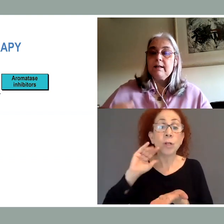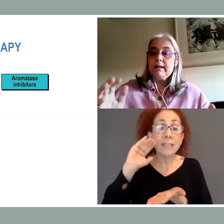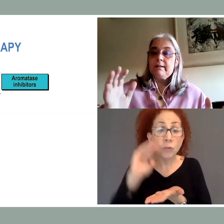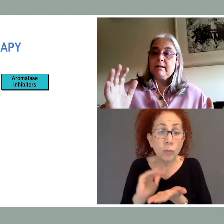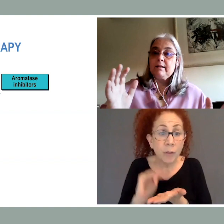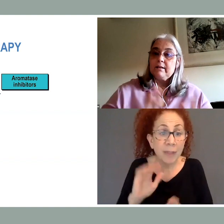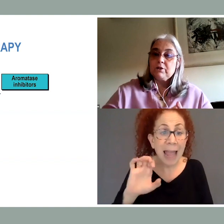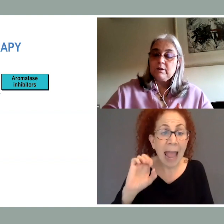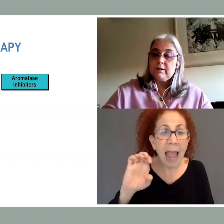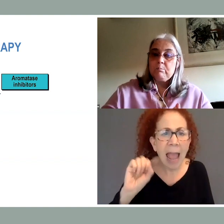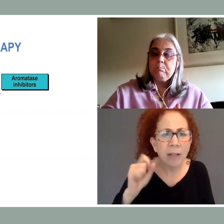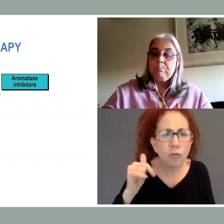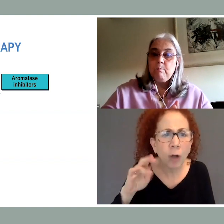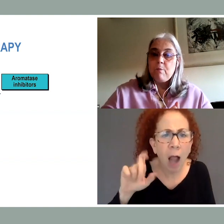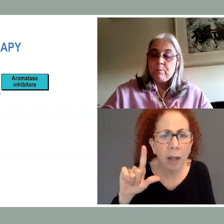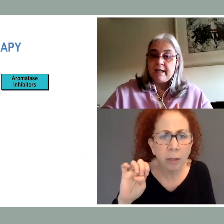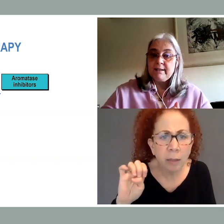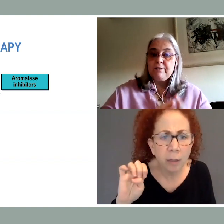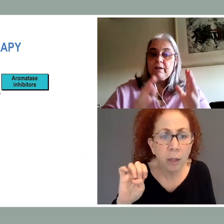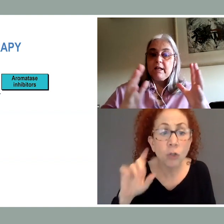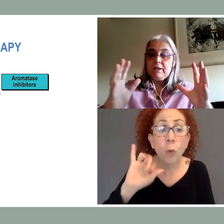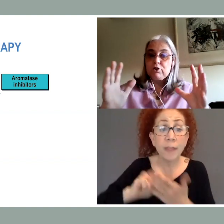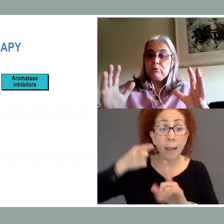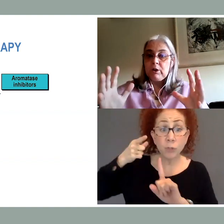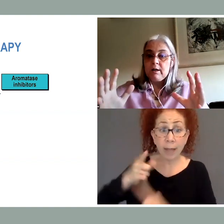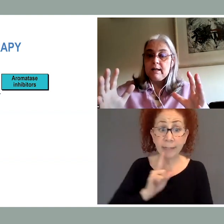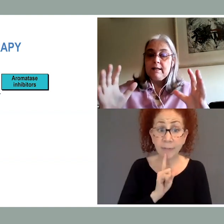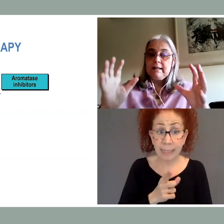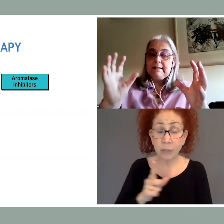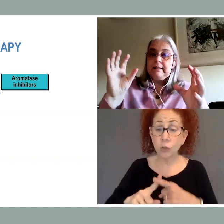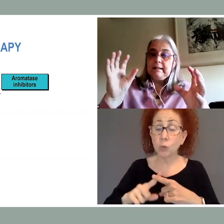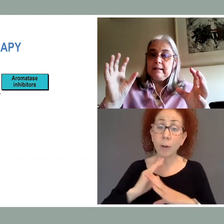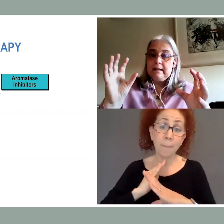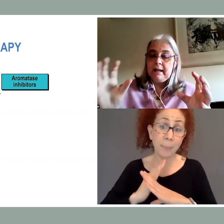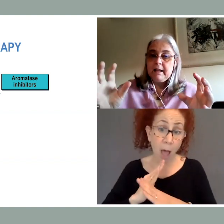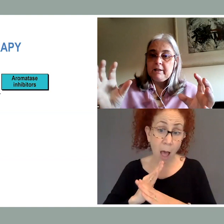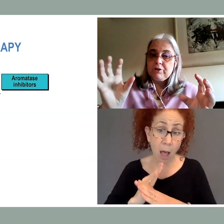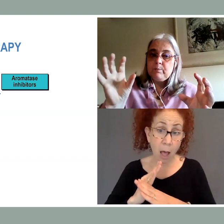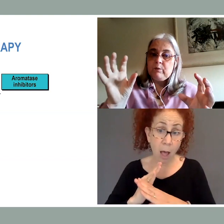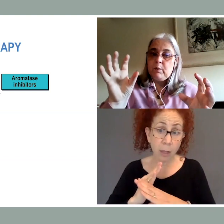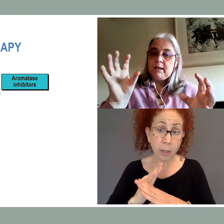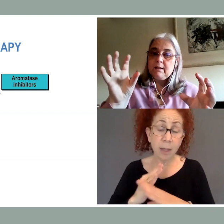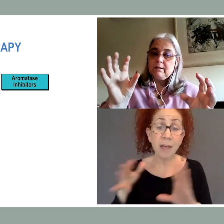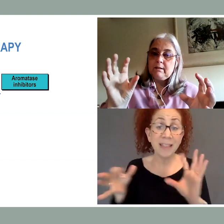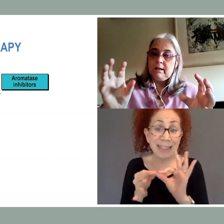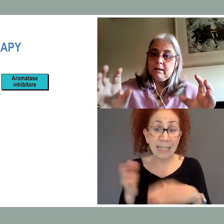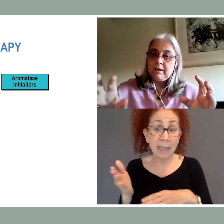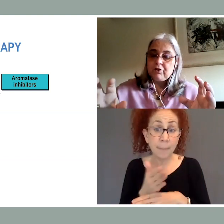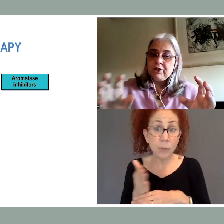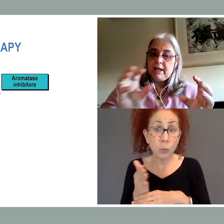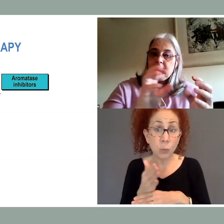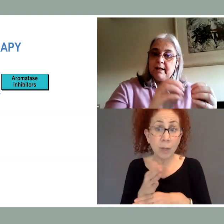estradiol. And so the objective is to block the linkage between